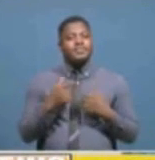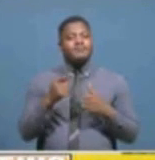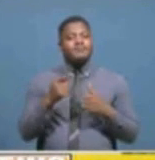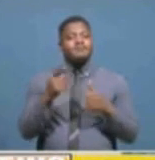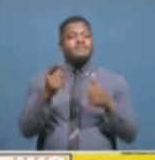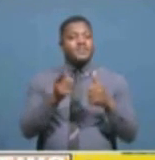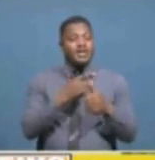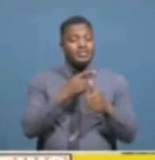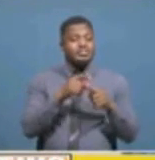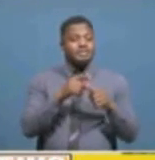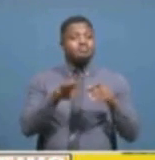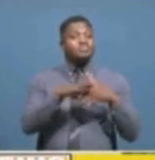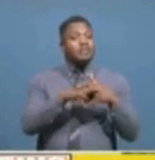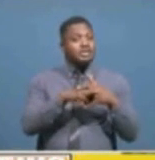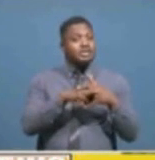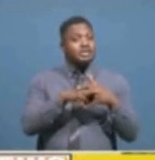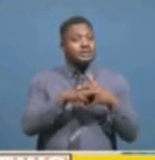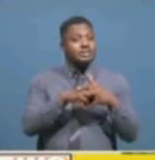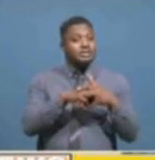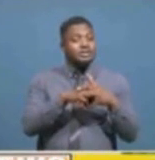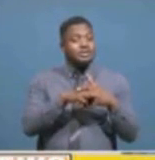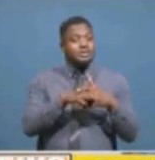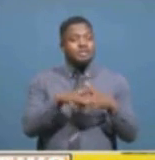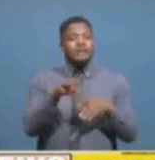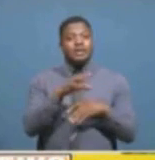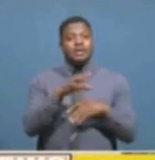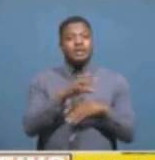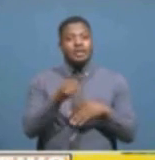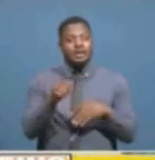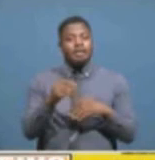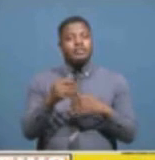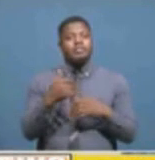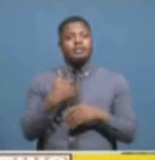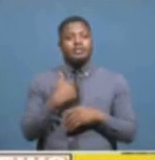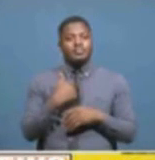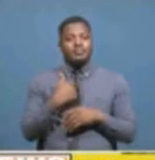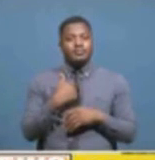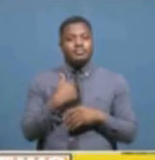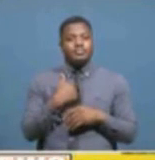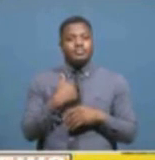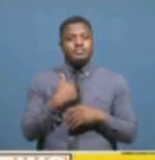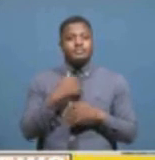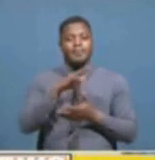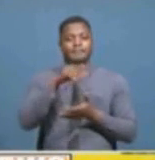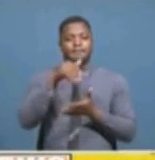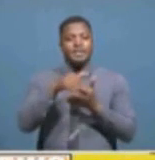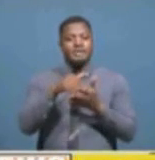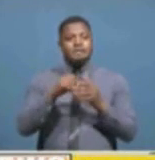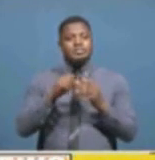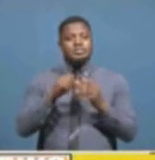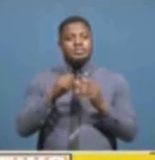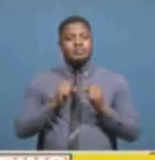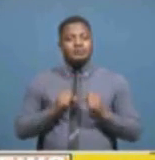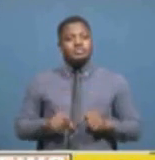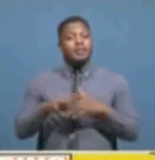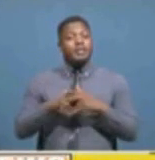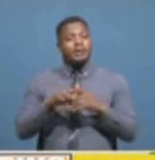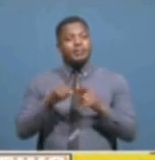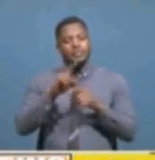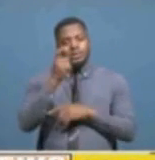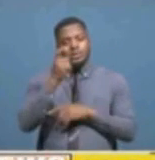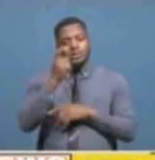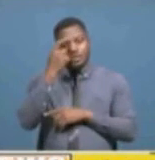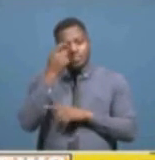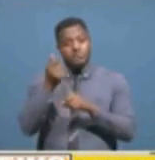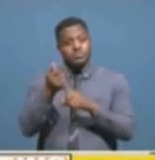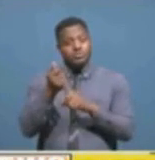break, and then they will have mid-semester breaks. Fortunately for us, government